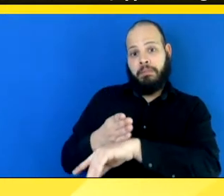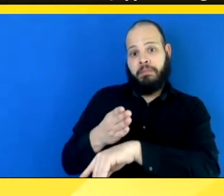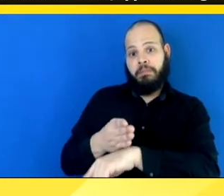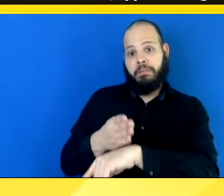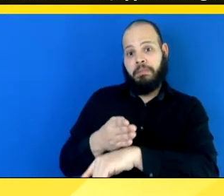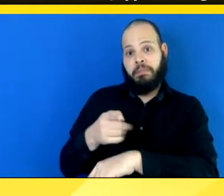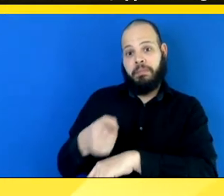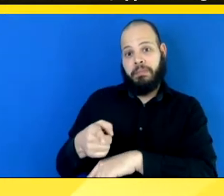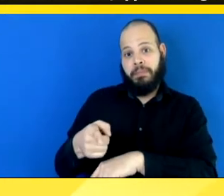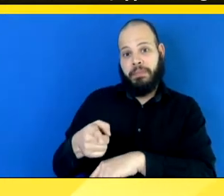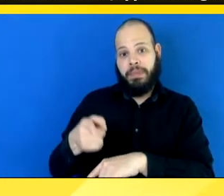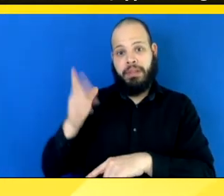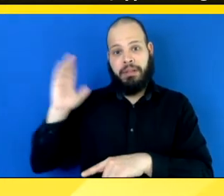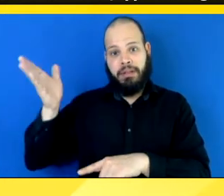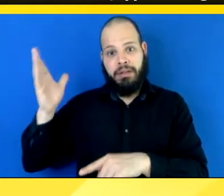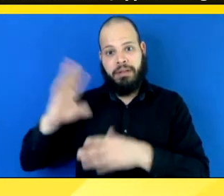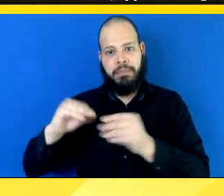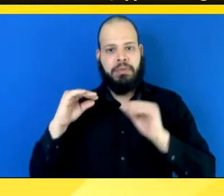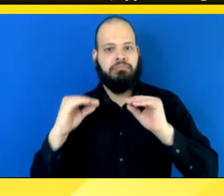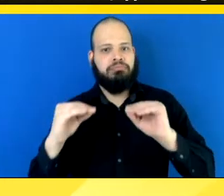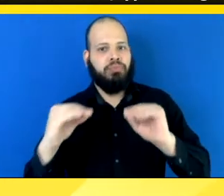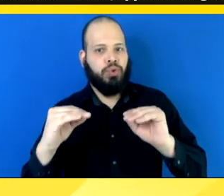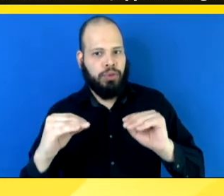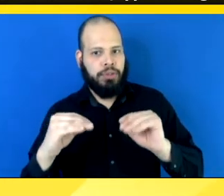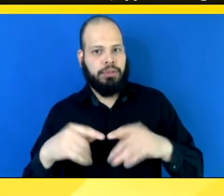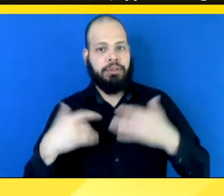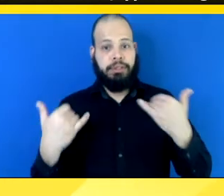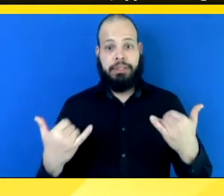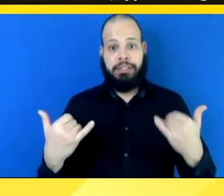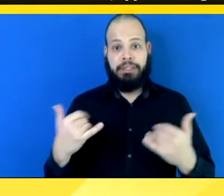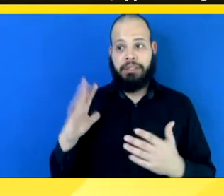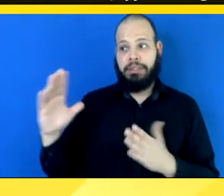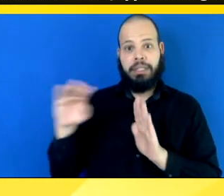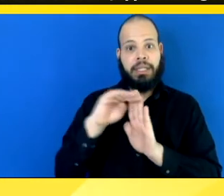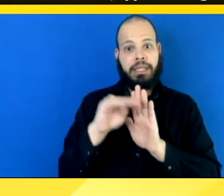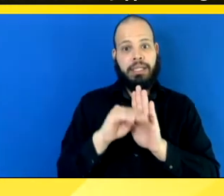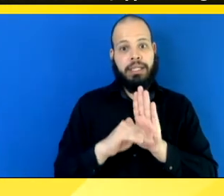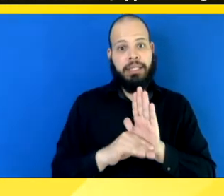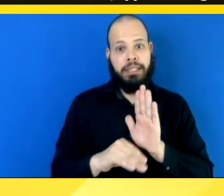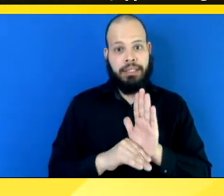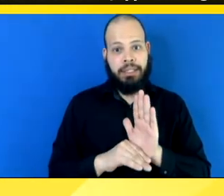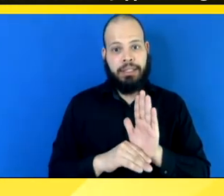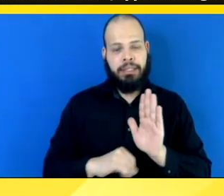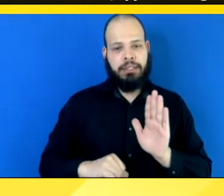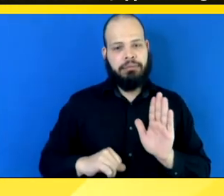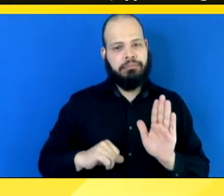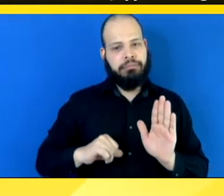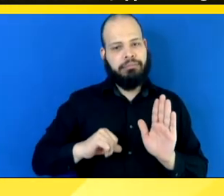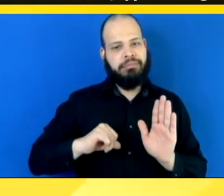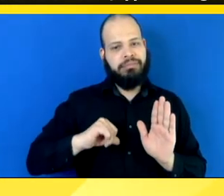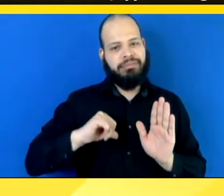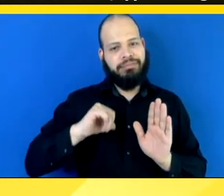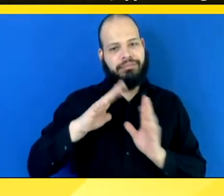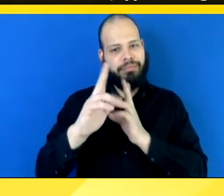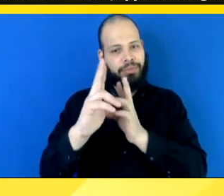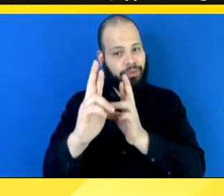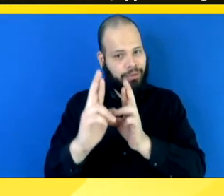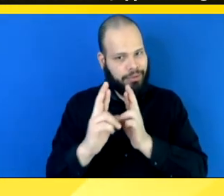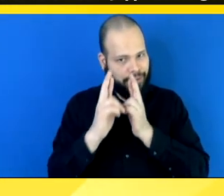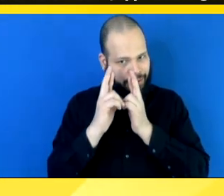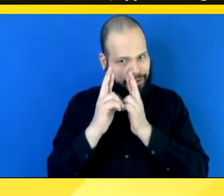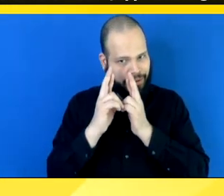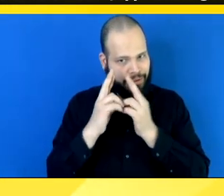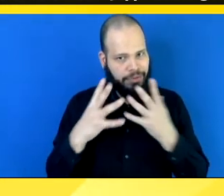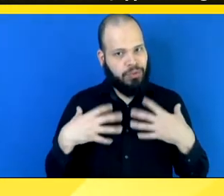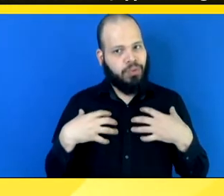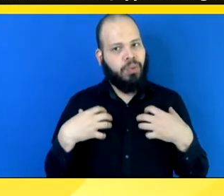from him today was a lesson on dignity, respect, and courage, and that of strength as well.